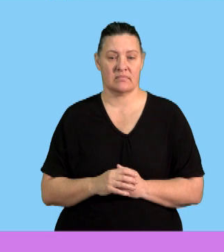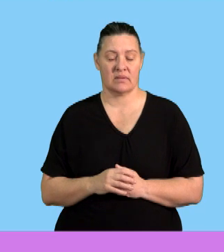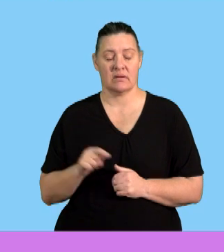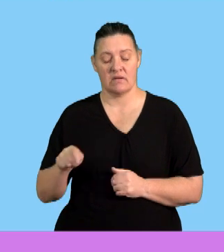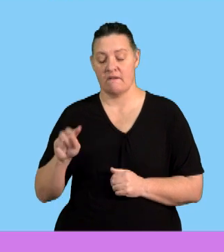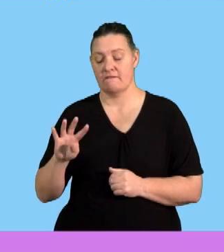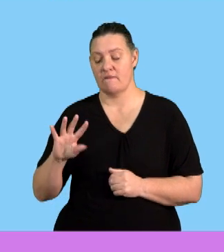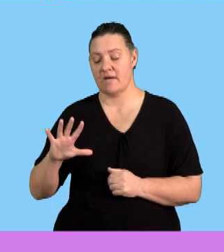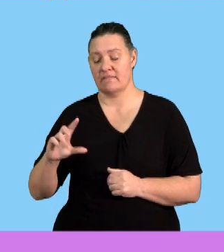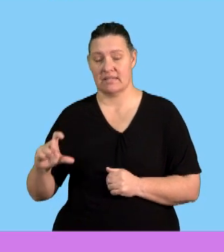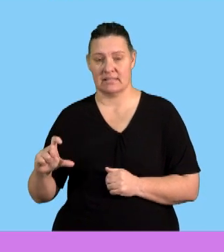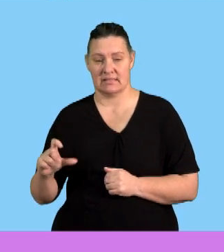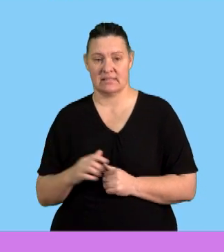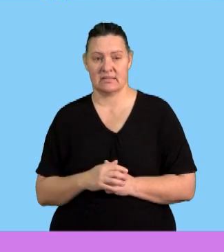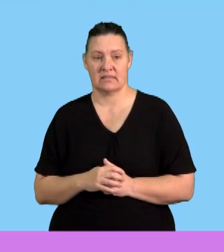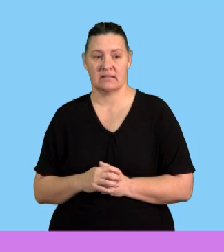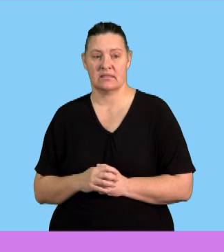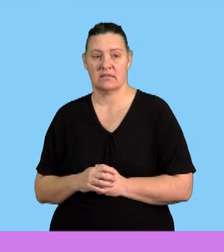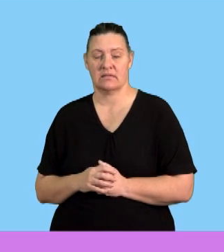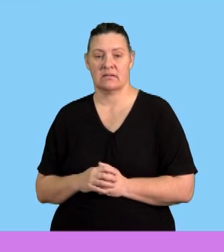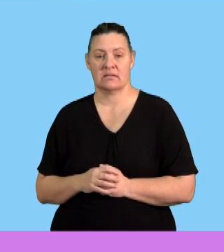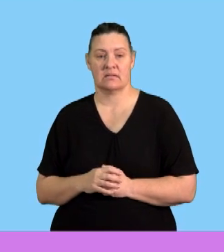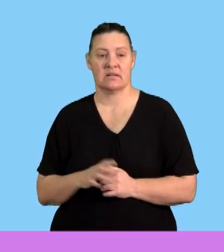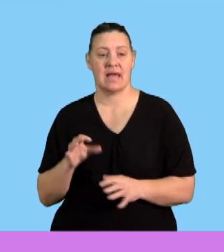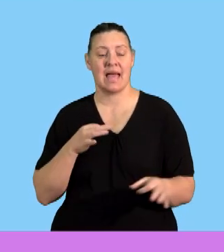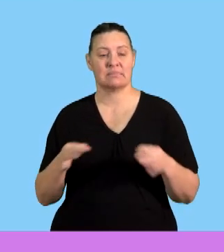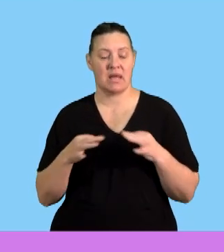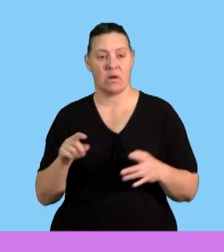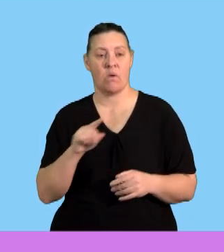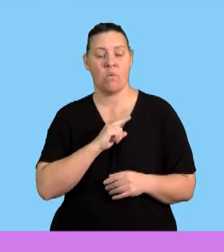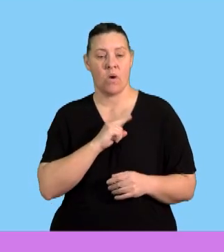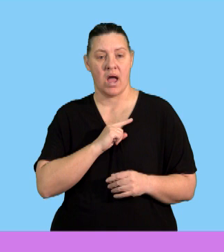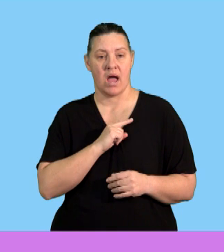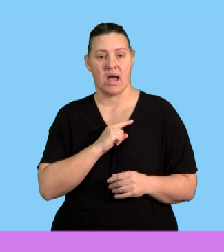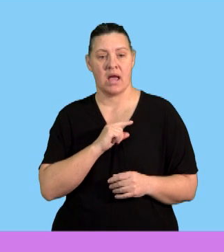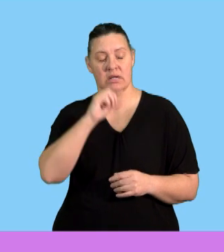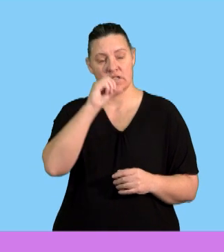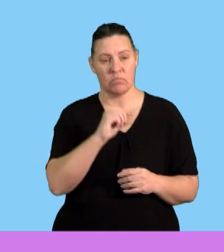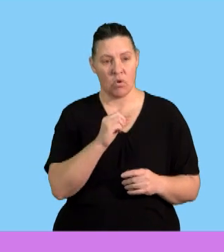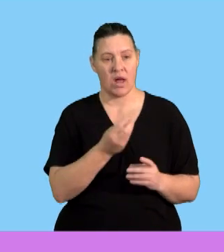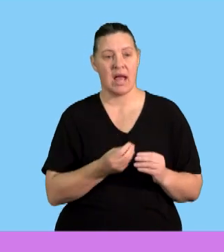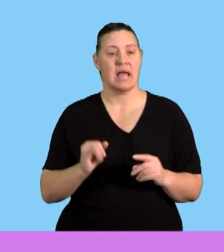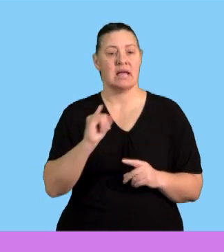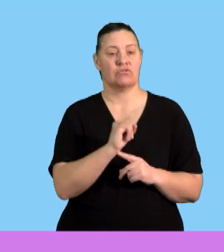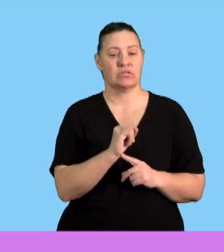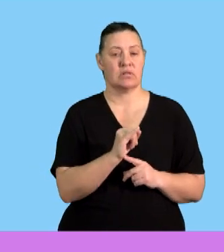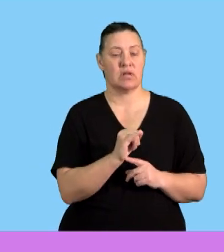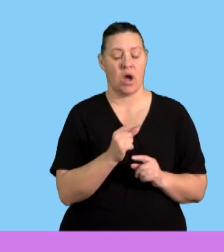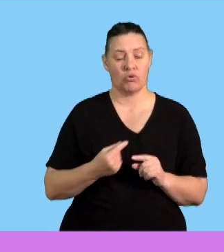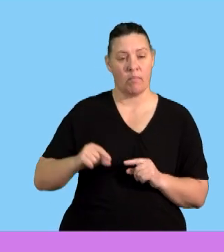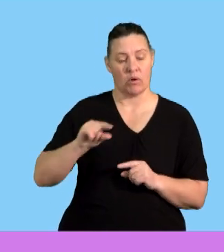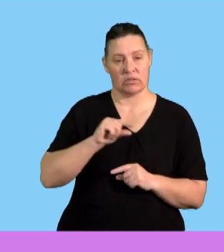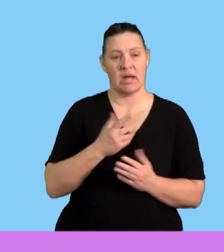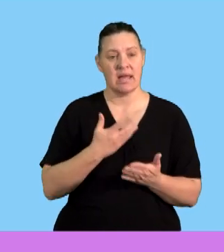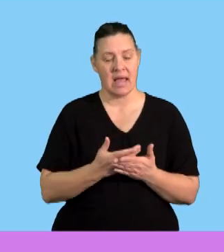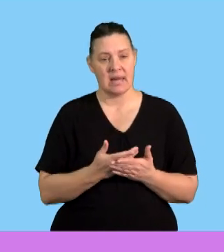1,863 Rand and 45 cents. Now, explain why a smaller interest rate, which is